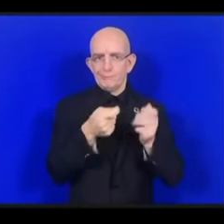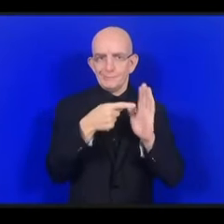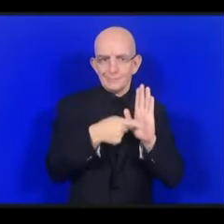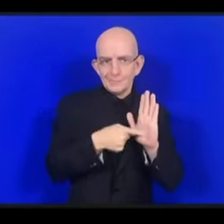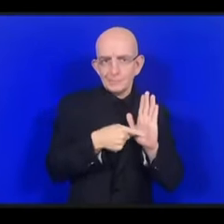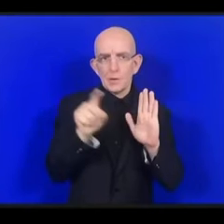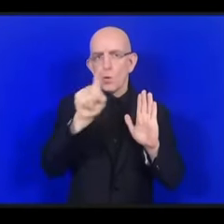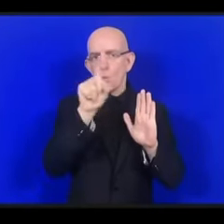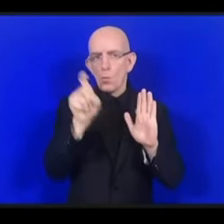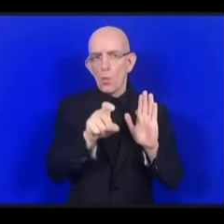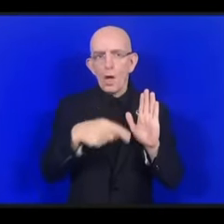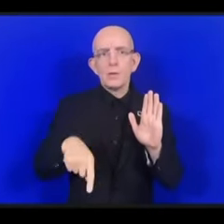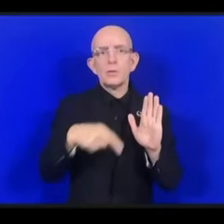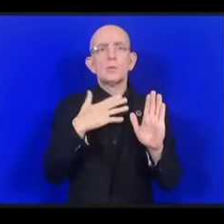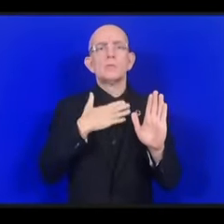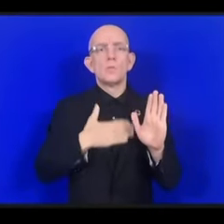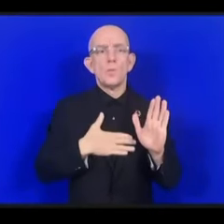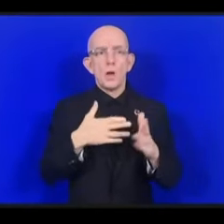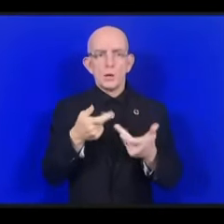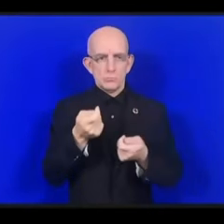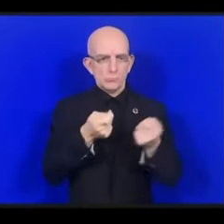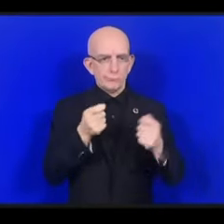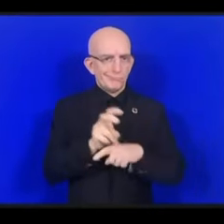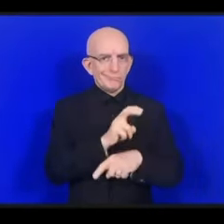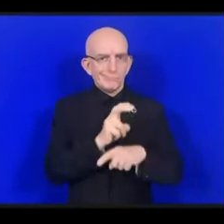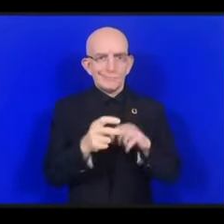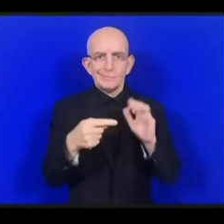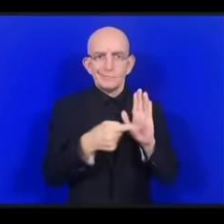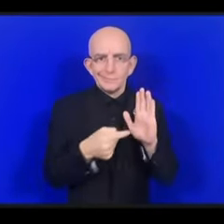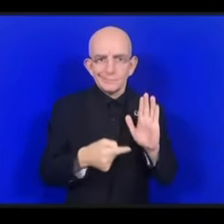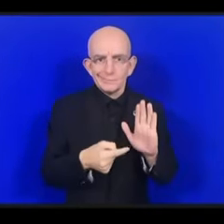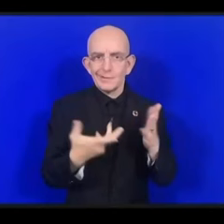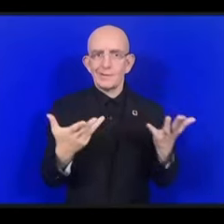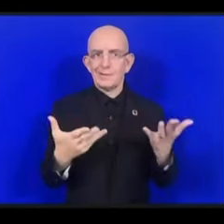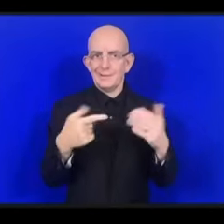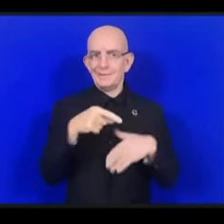and infringements of their privacy, who must be at the center.